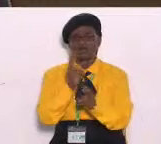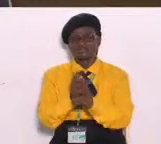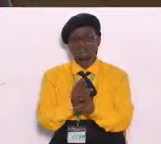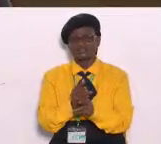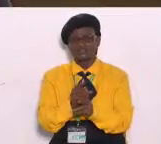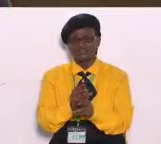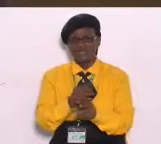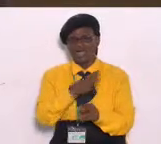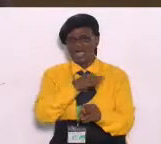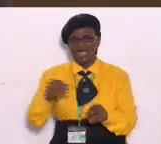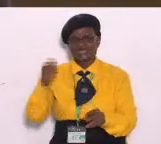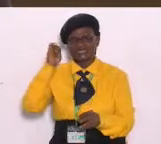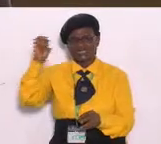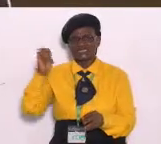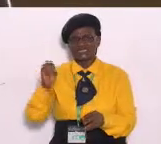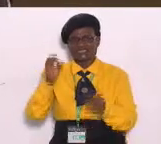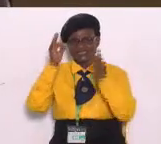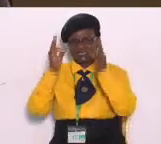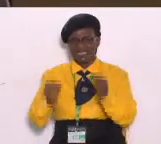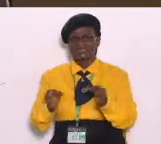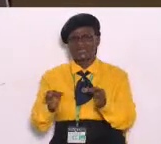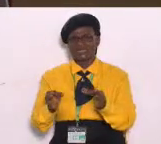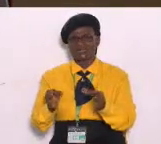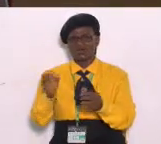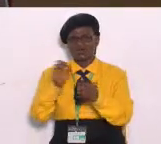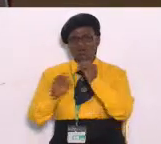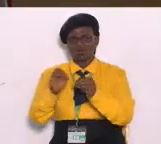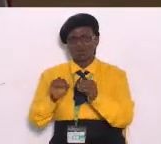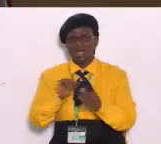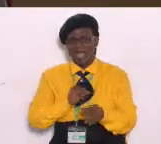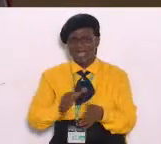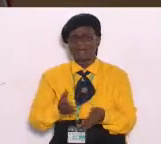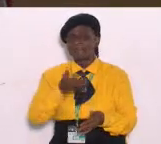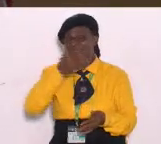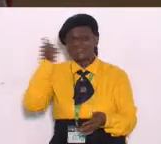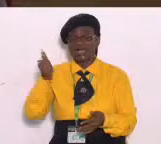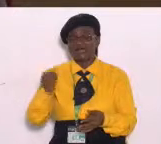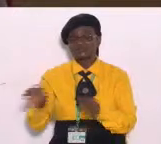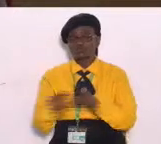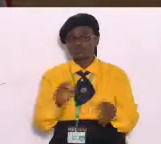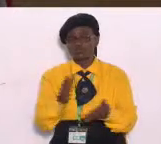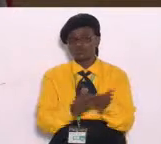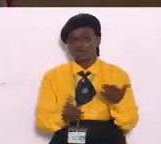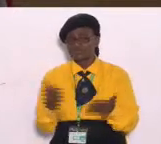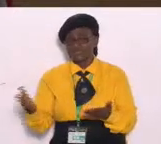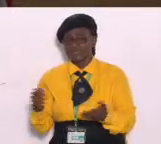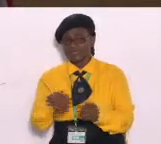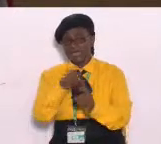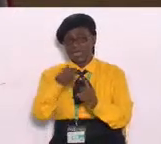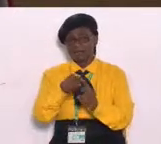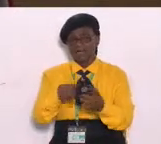And he decided, oh, I better do something about this.